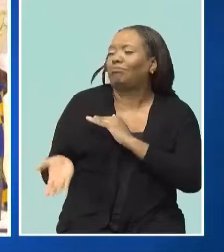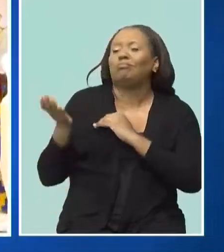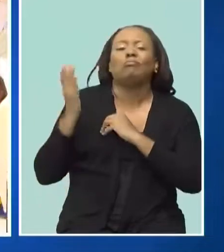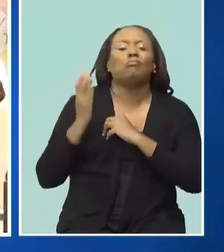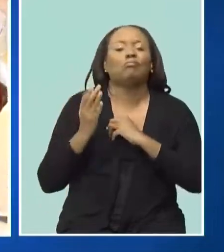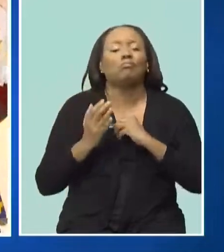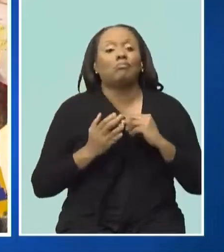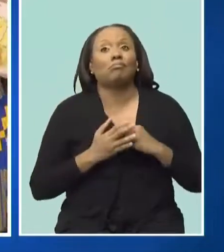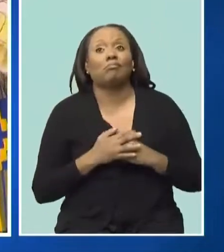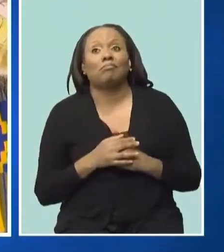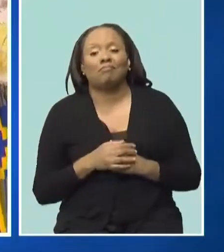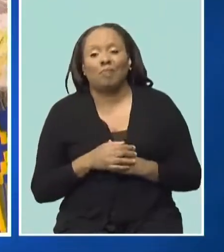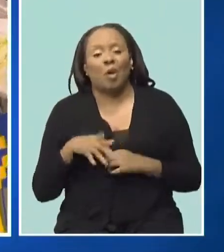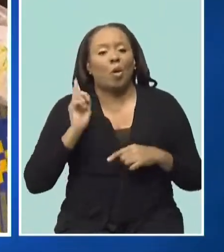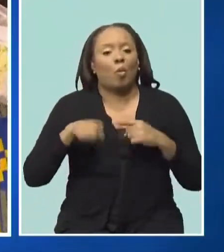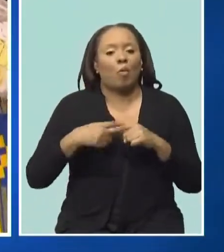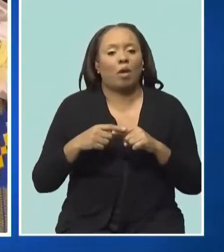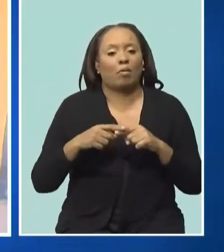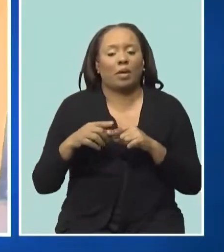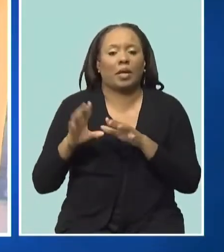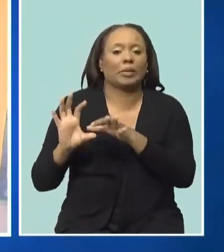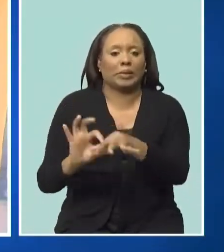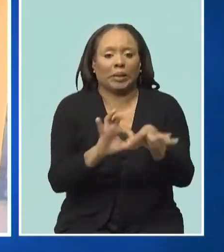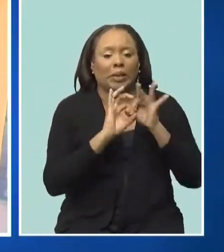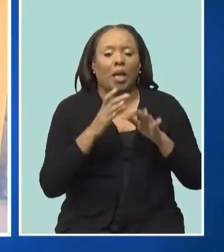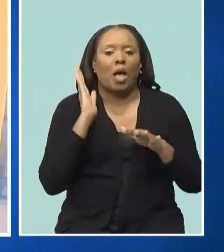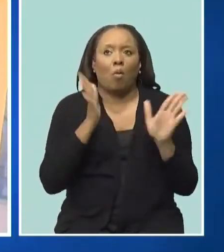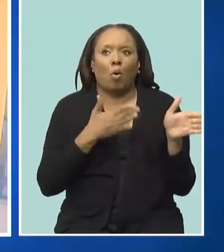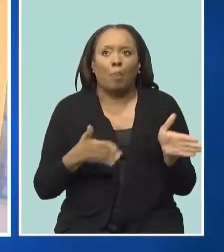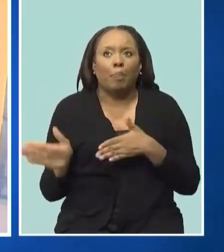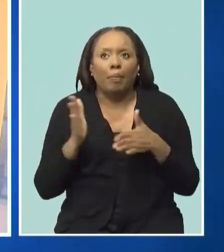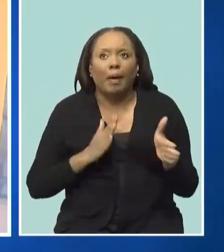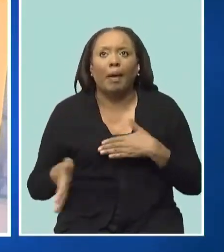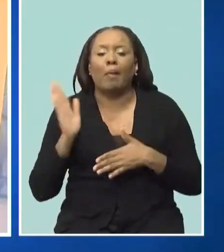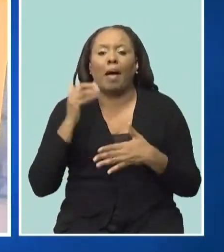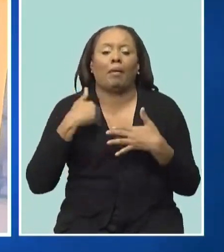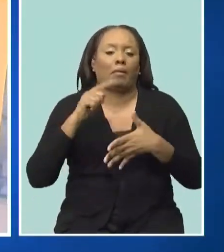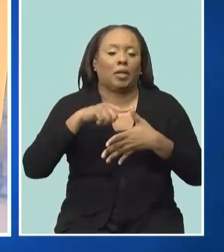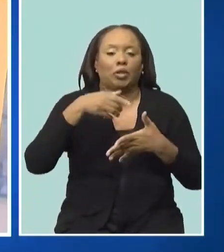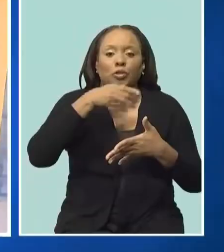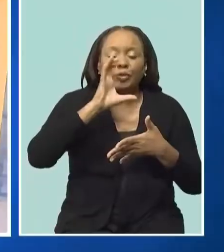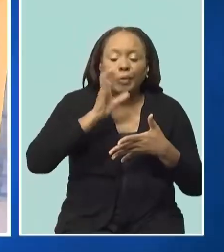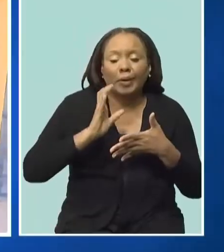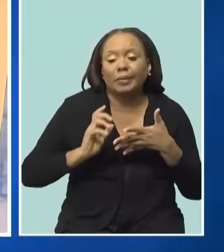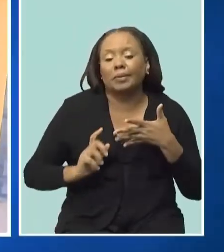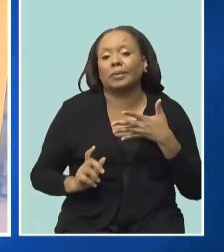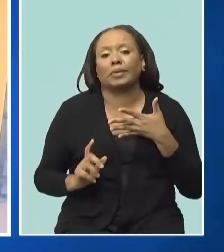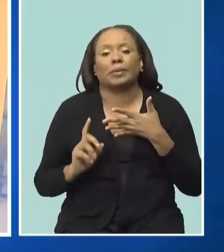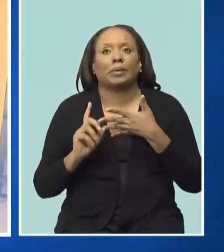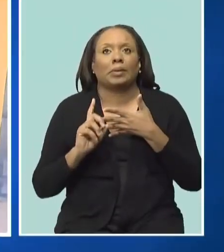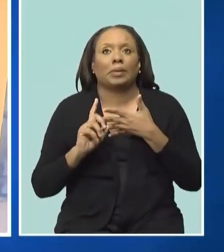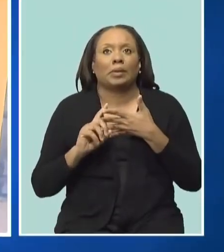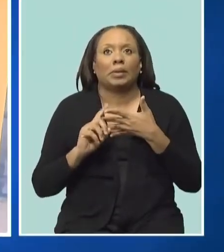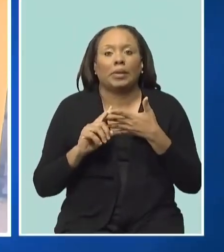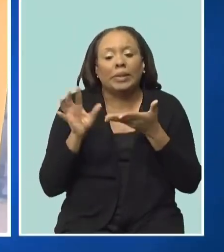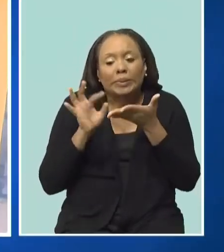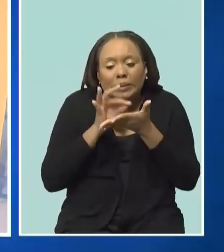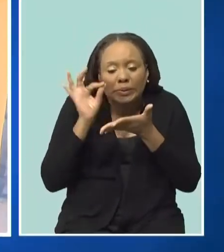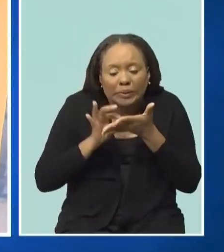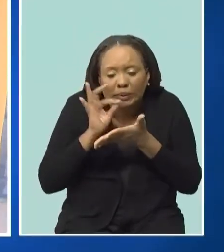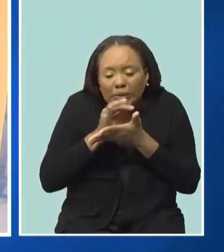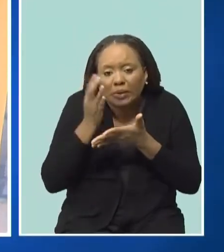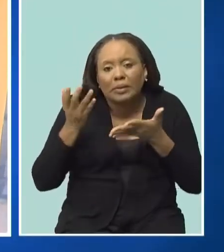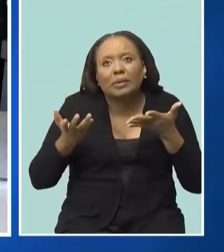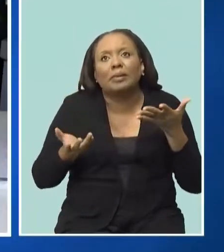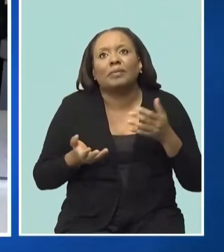the organizers and so forth get together, we will plan what we will do. We have drinks, we would have little things to eat and